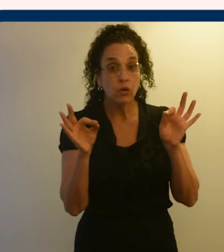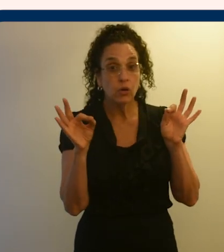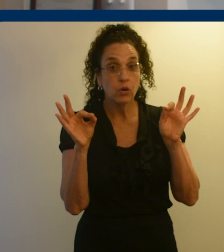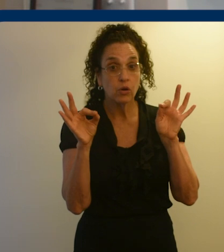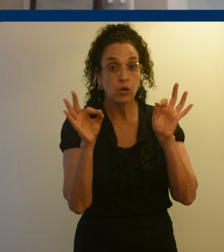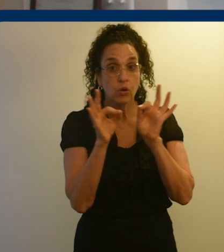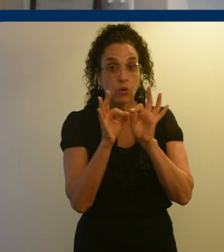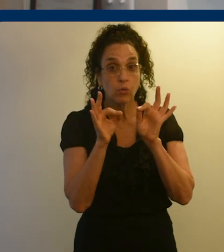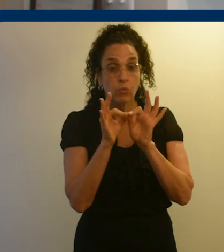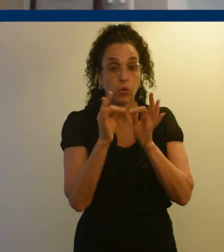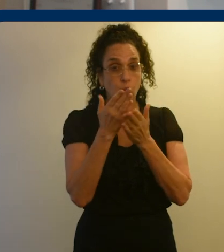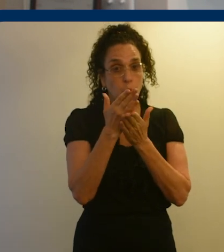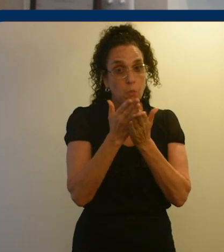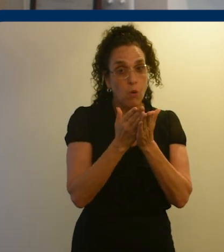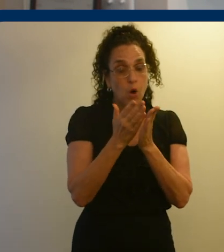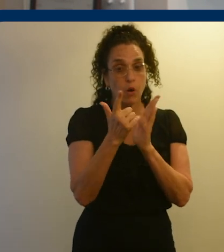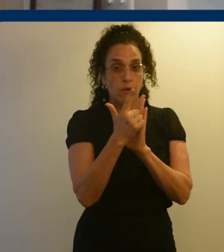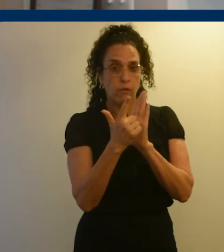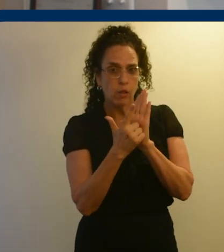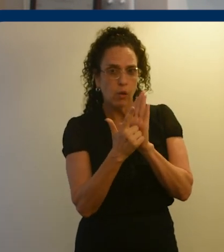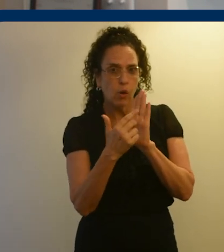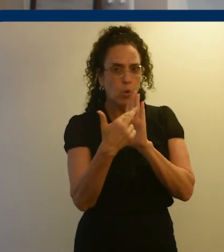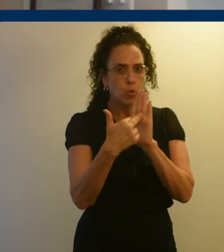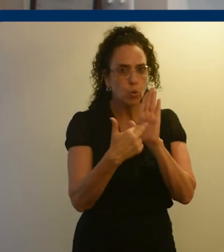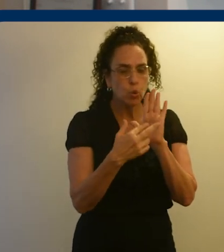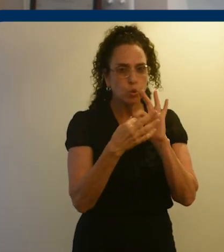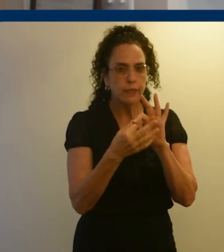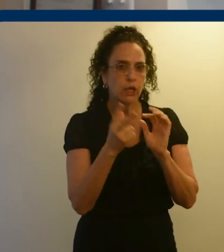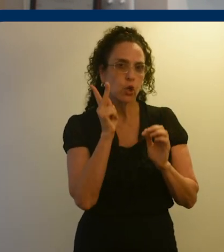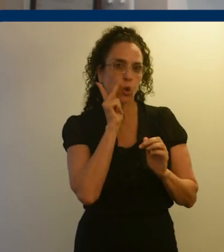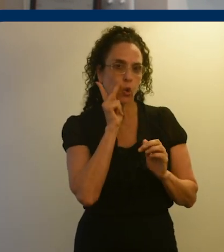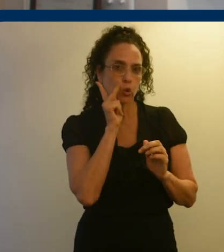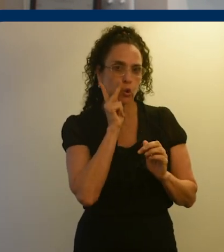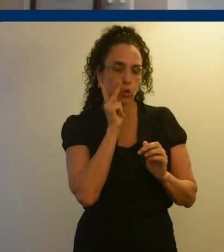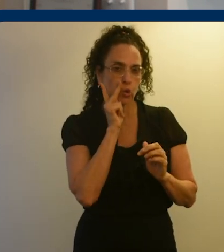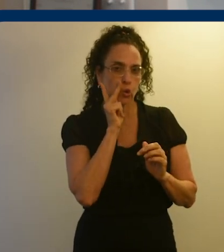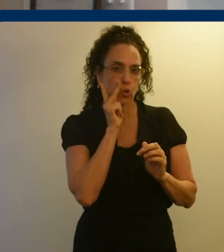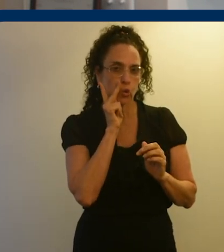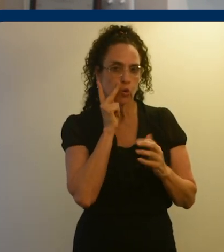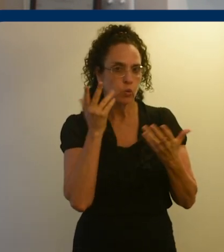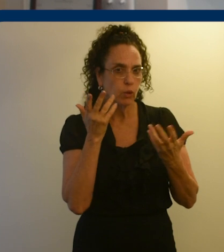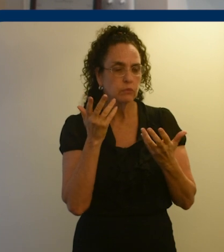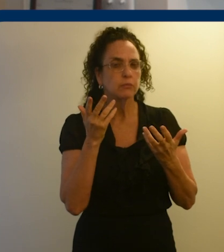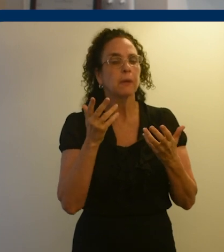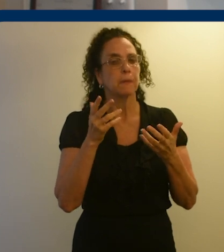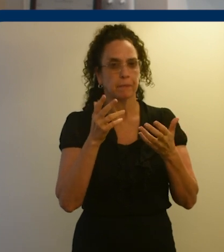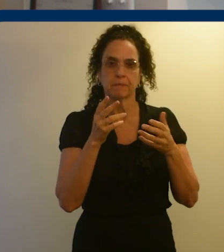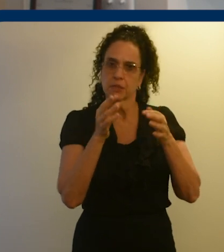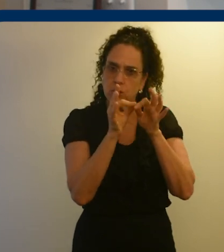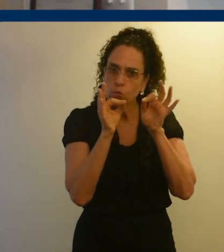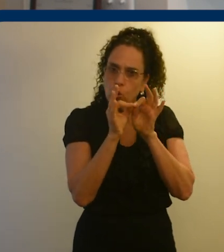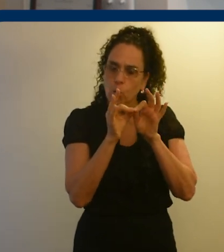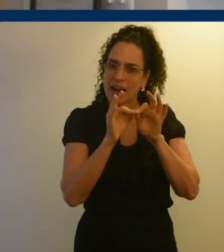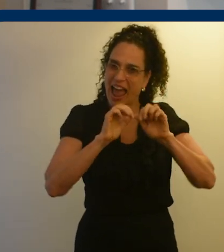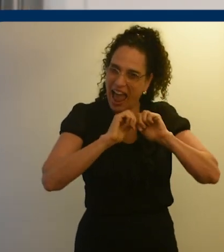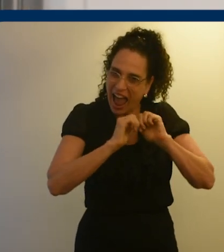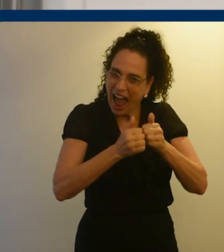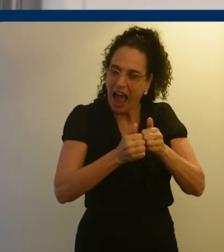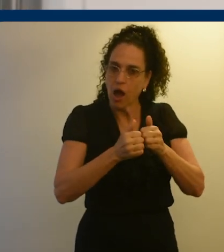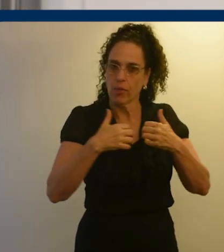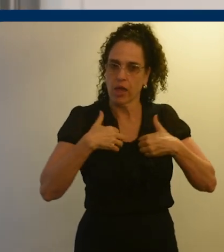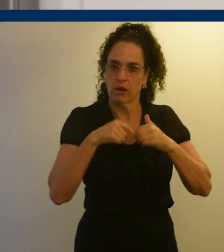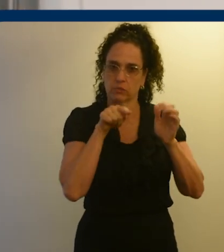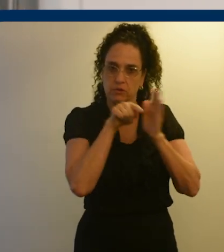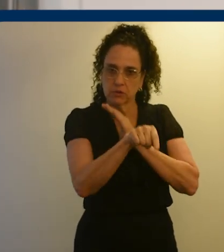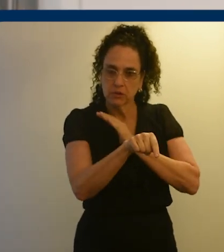Another important aspect of the laws and the rules of kashrut, of kosher, is the way the animal is slaughtered. The